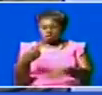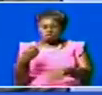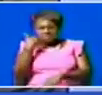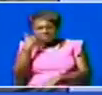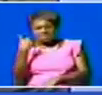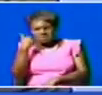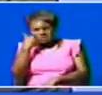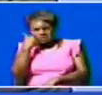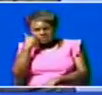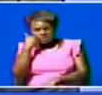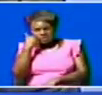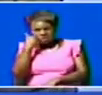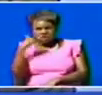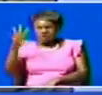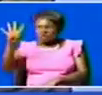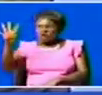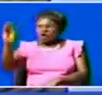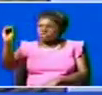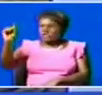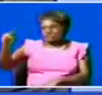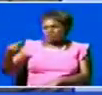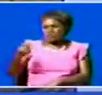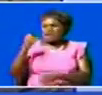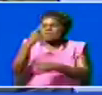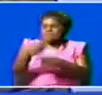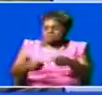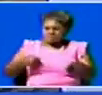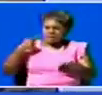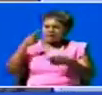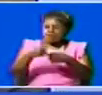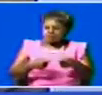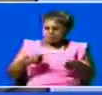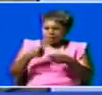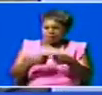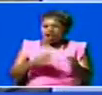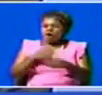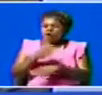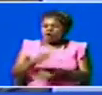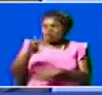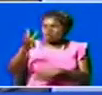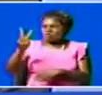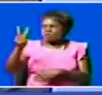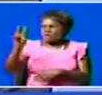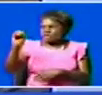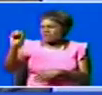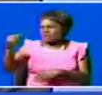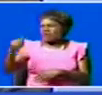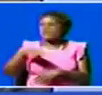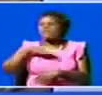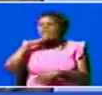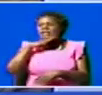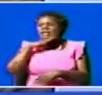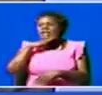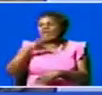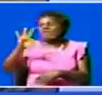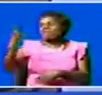causes, 40,000 cases are reported every year, more than 28,000 deaths are reported every year. Mm-hmm. And at this moment, cancer has been ranked